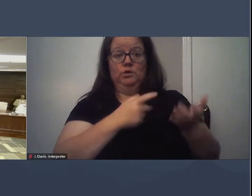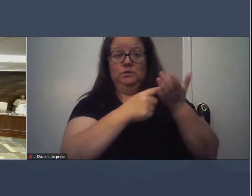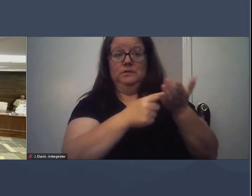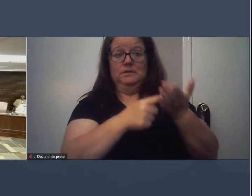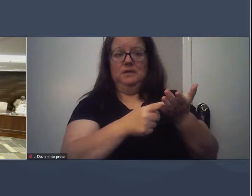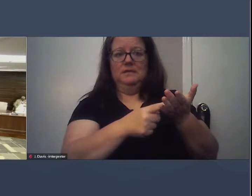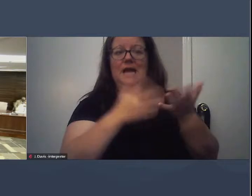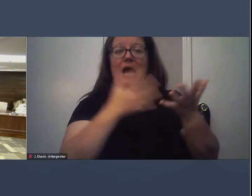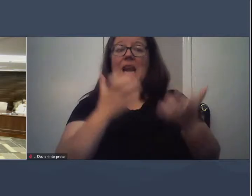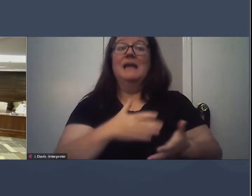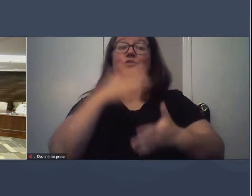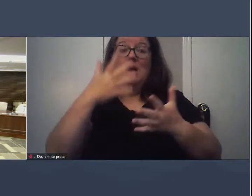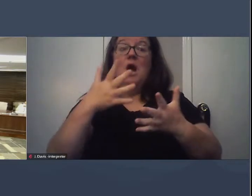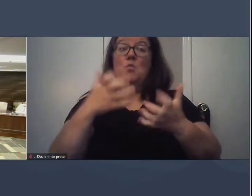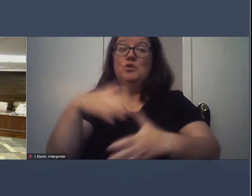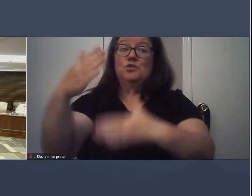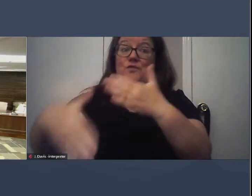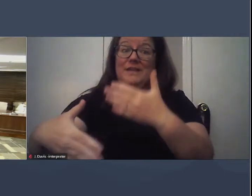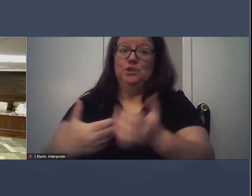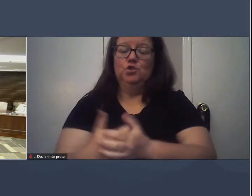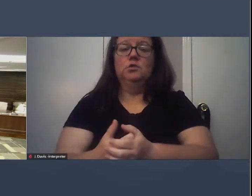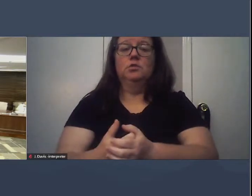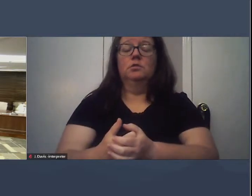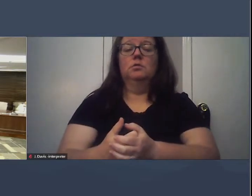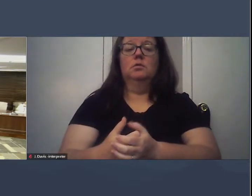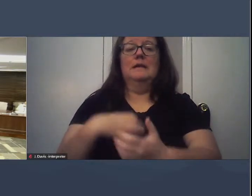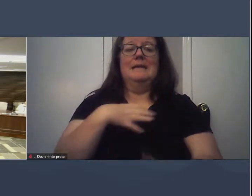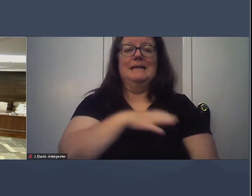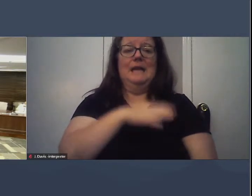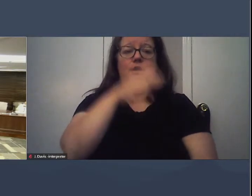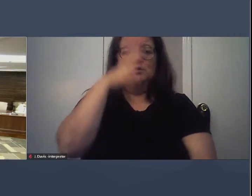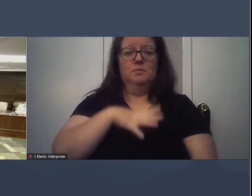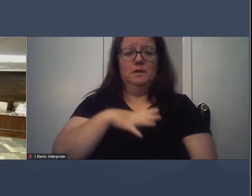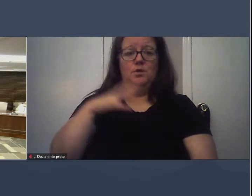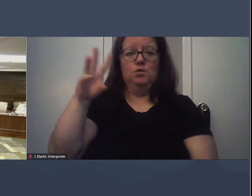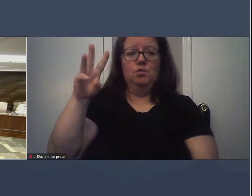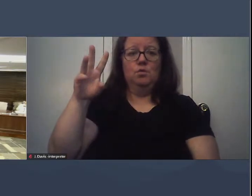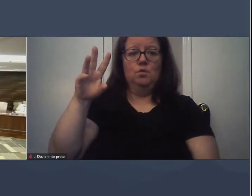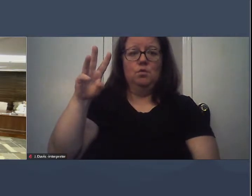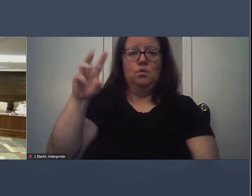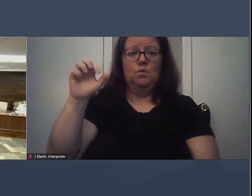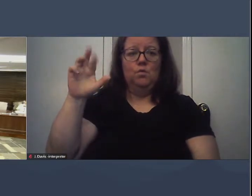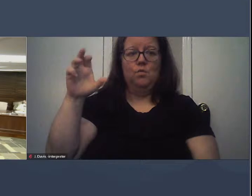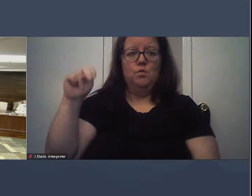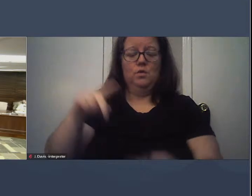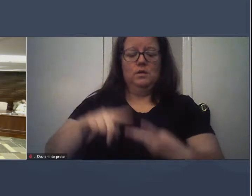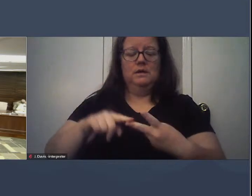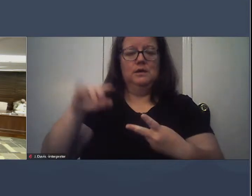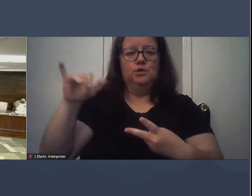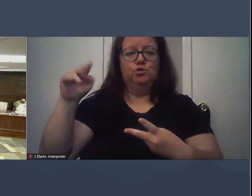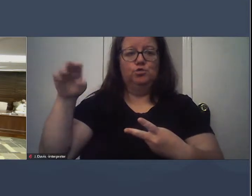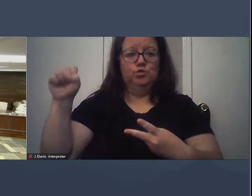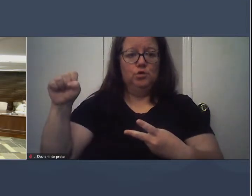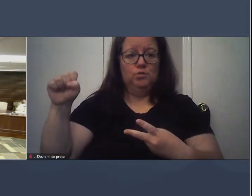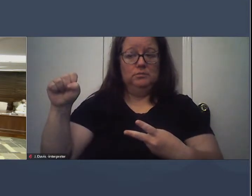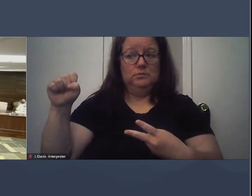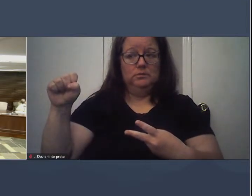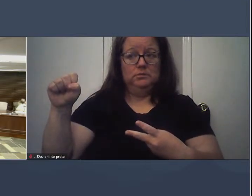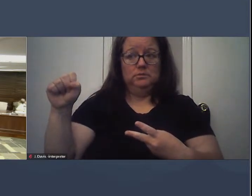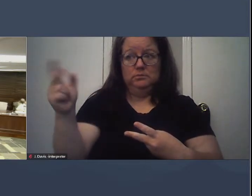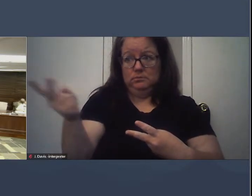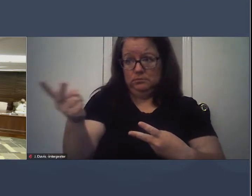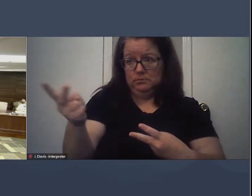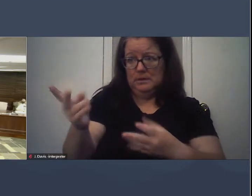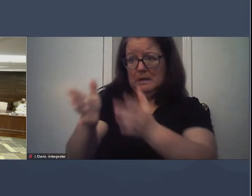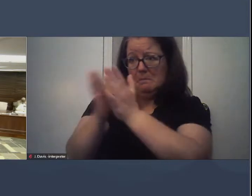to wrap this up. I had Councilman Warren and Councilman Jones. I would implore